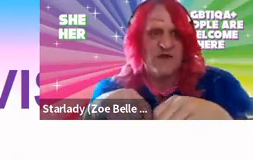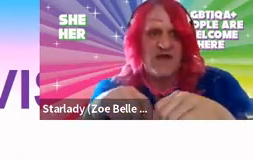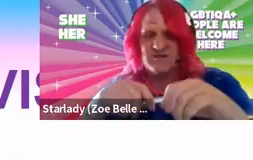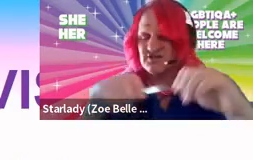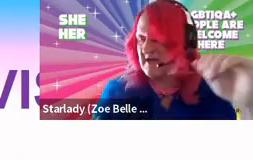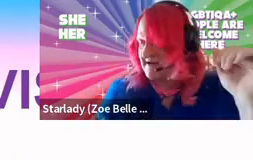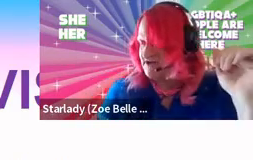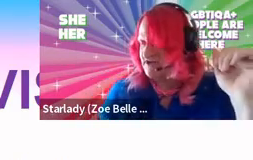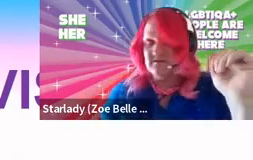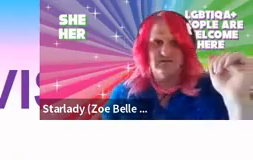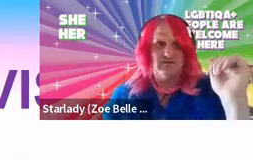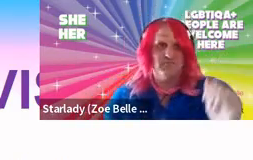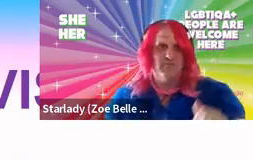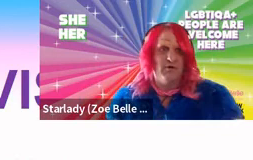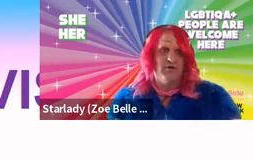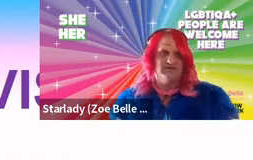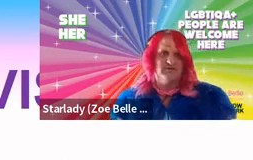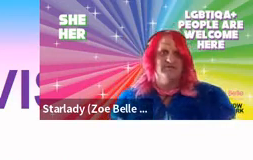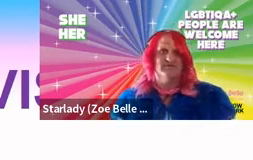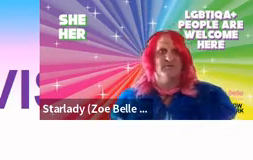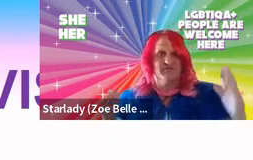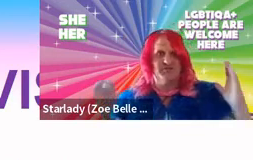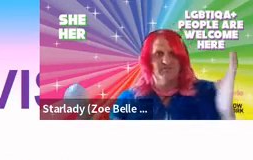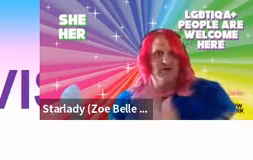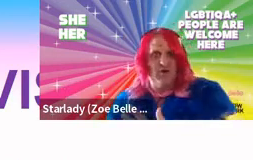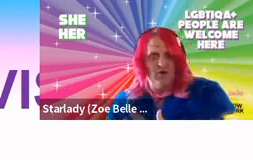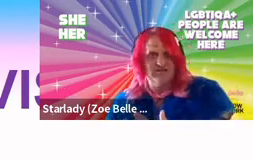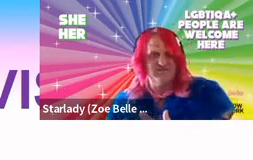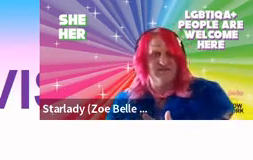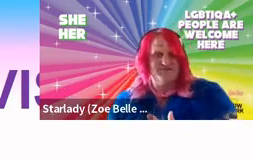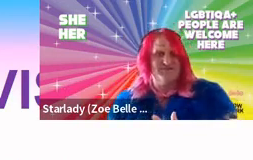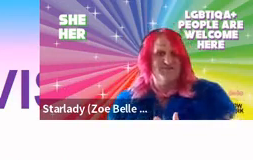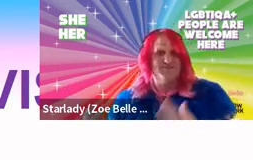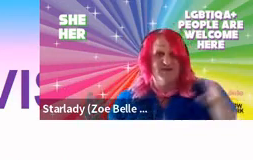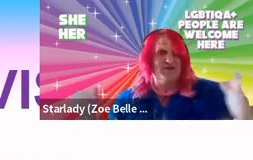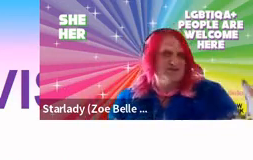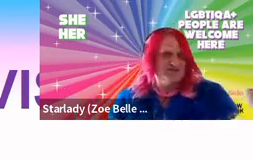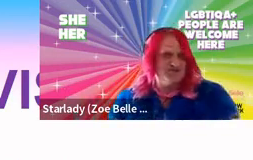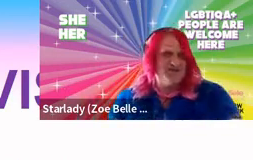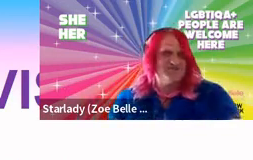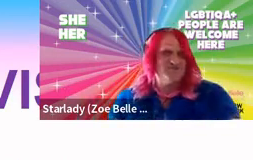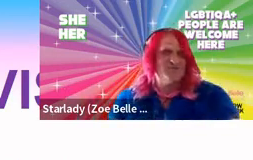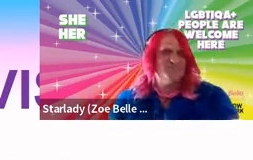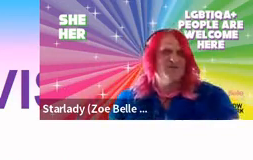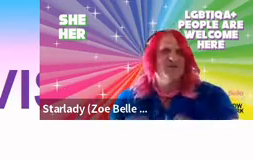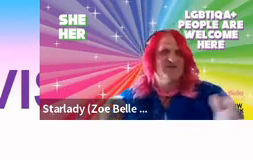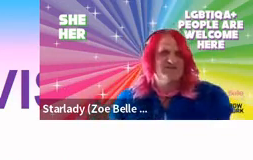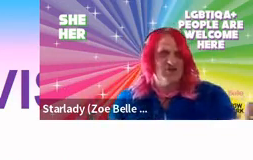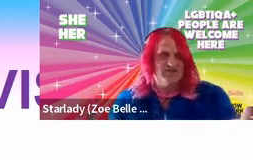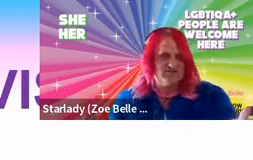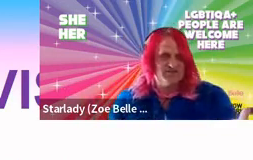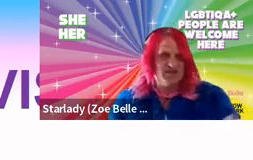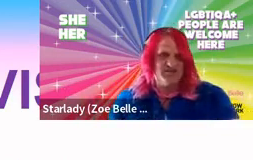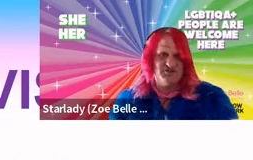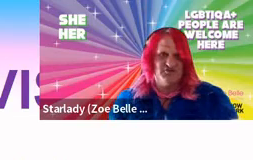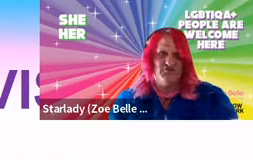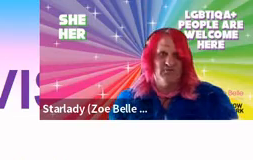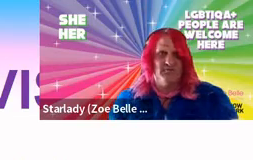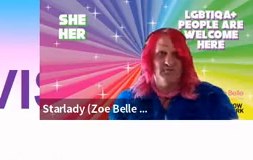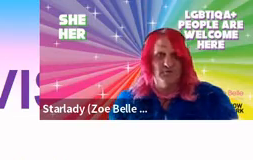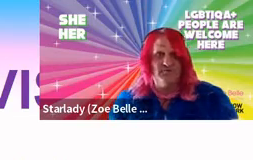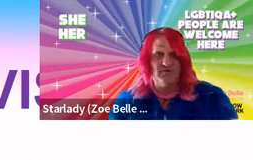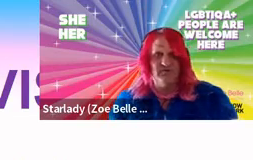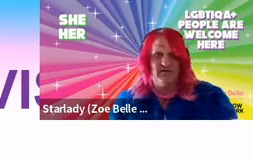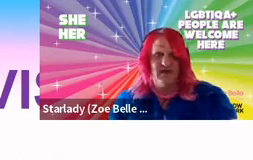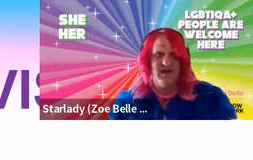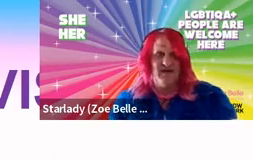sort of following action. So poor service provision because they're trans women, service rejection